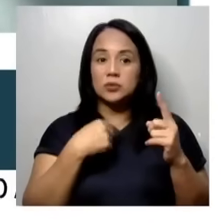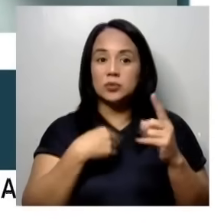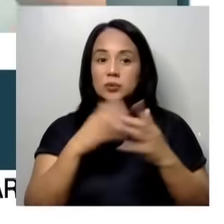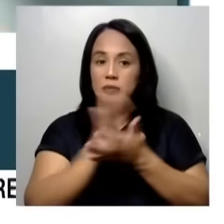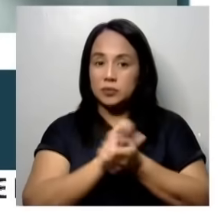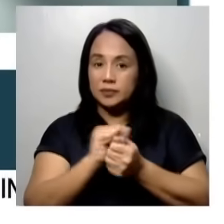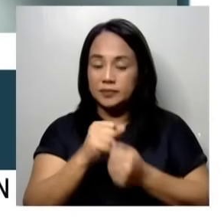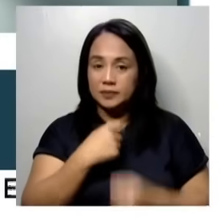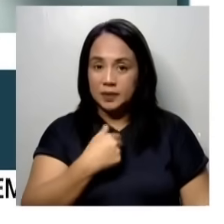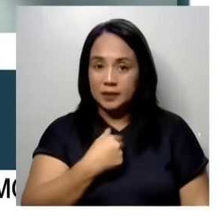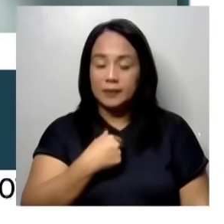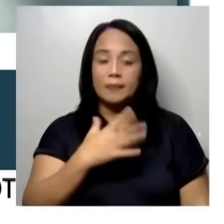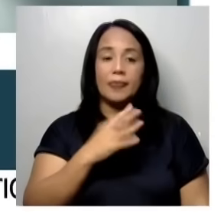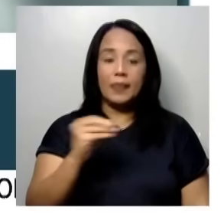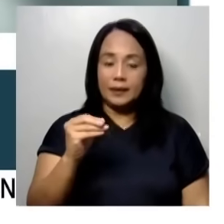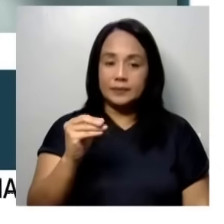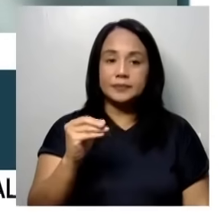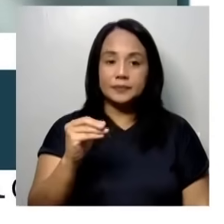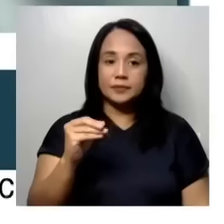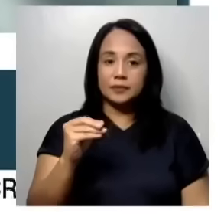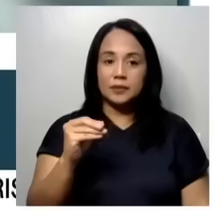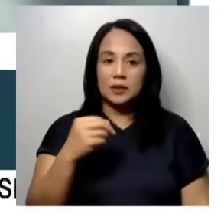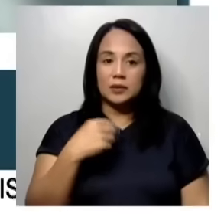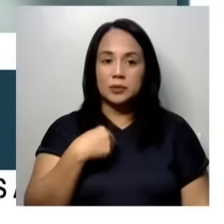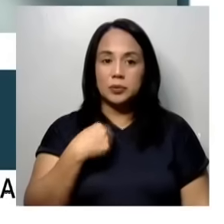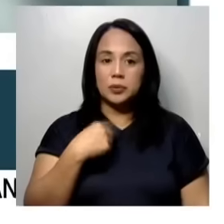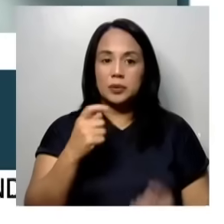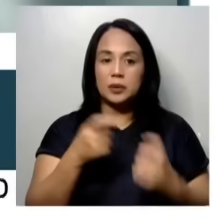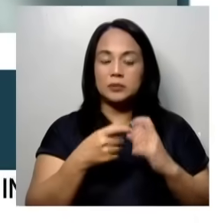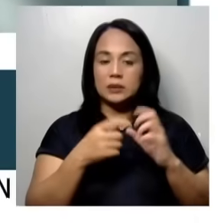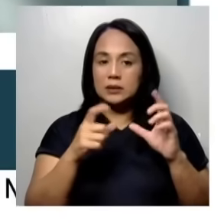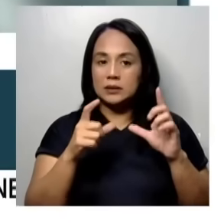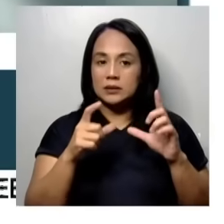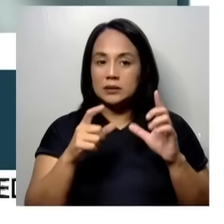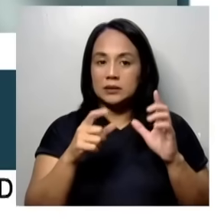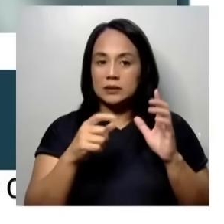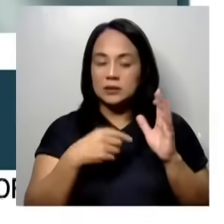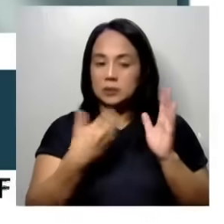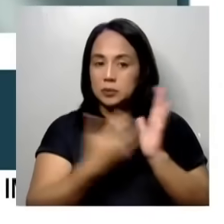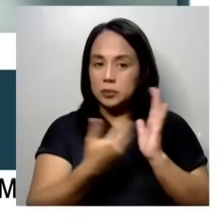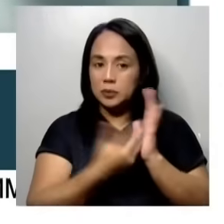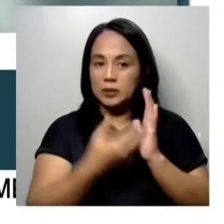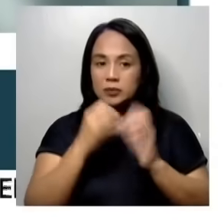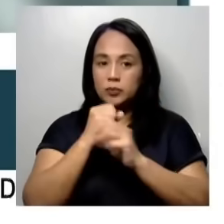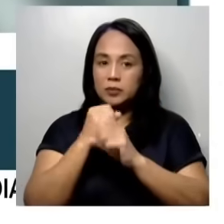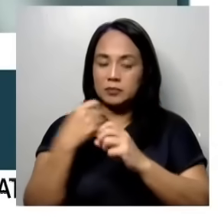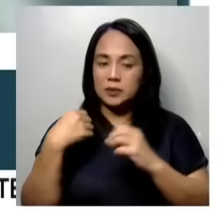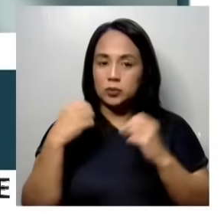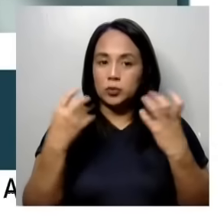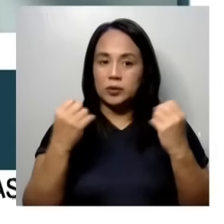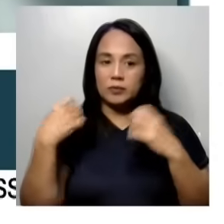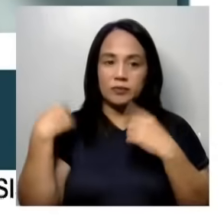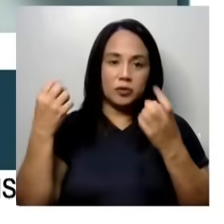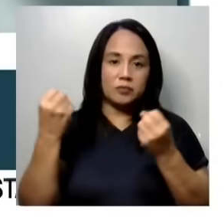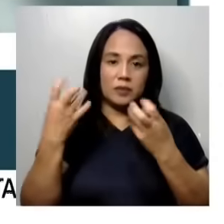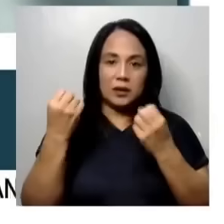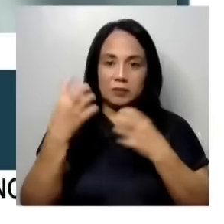order to remove legitimacy from the advocacy that I've been doing for the past several